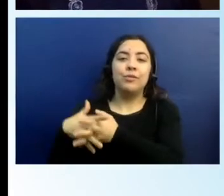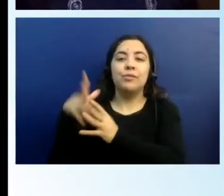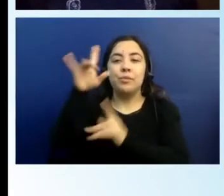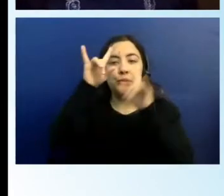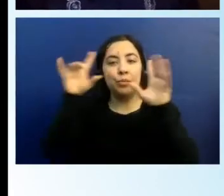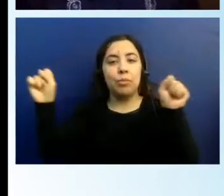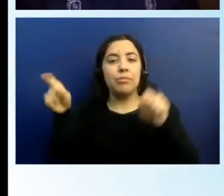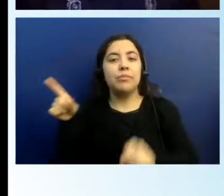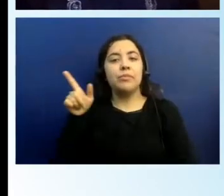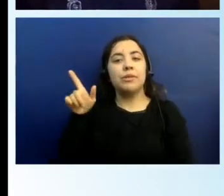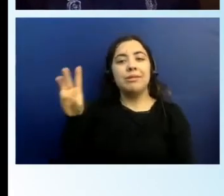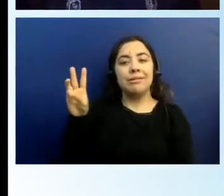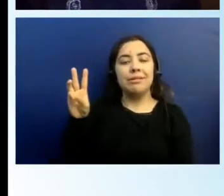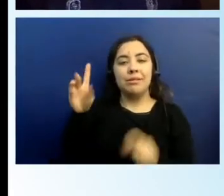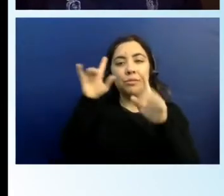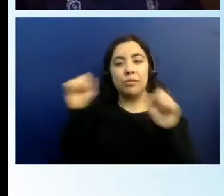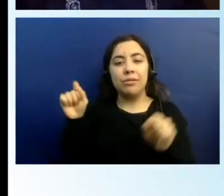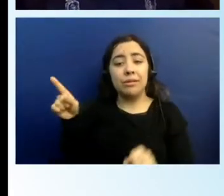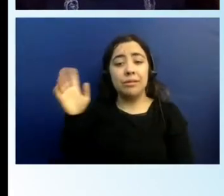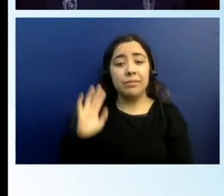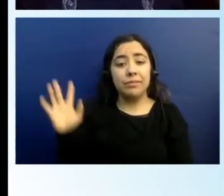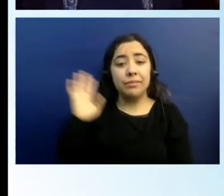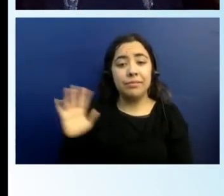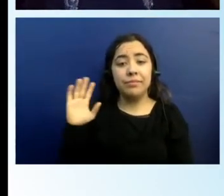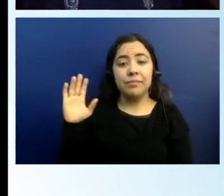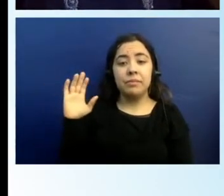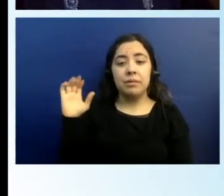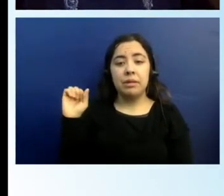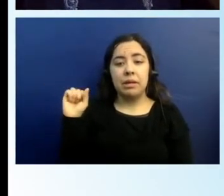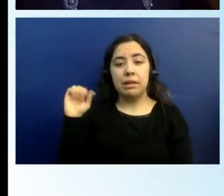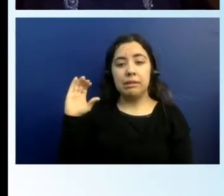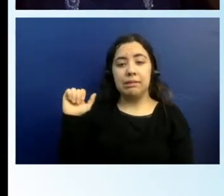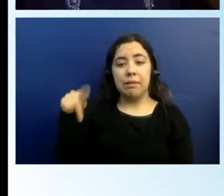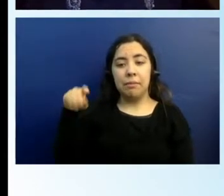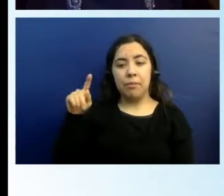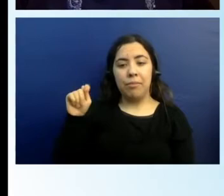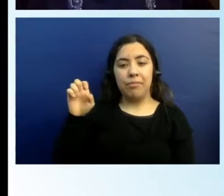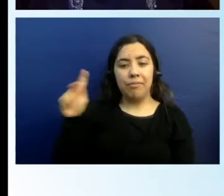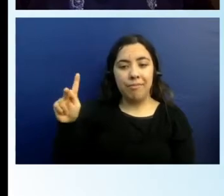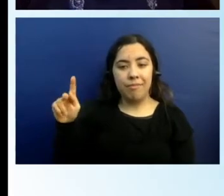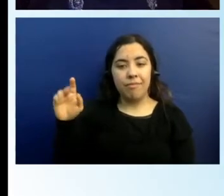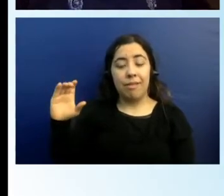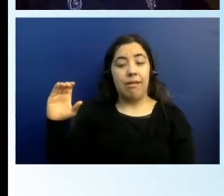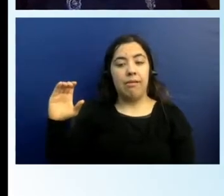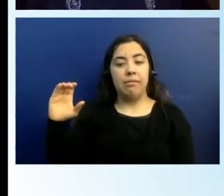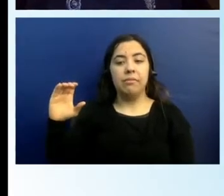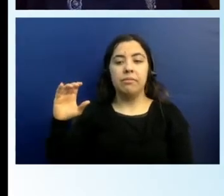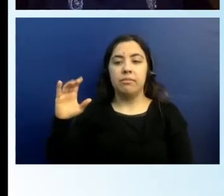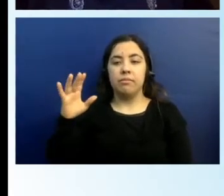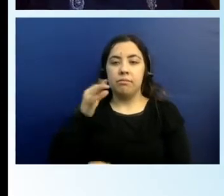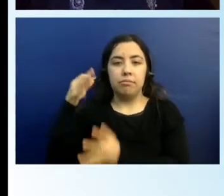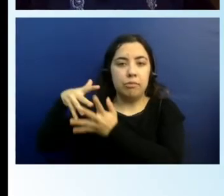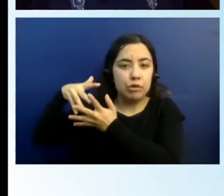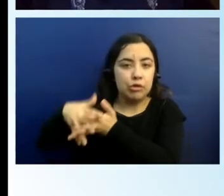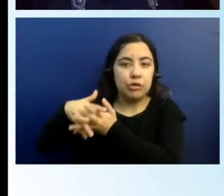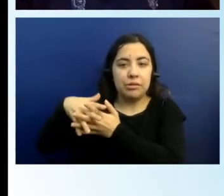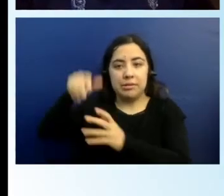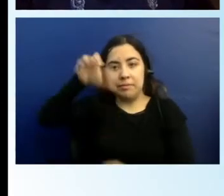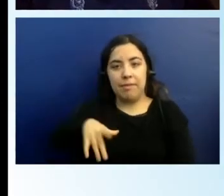a Zapotec, was a Zapotec indigenous man. And to this day, he is really still